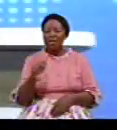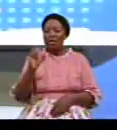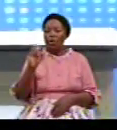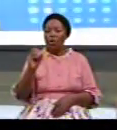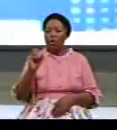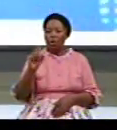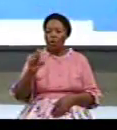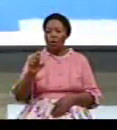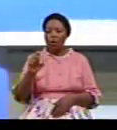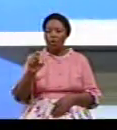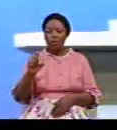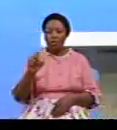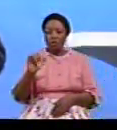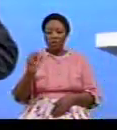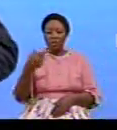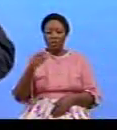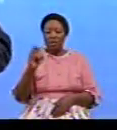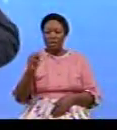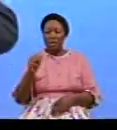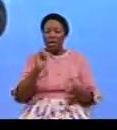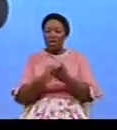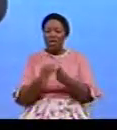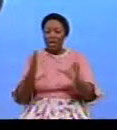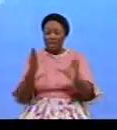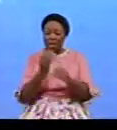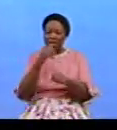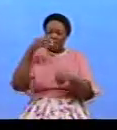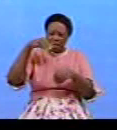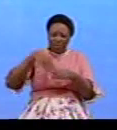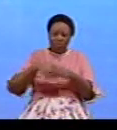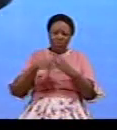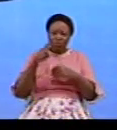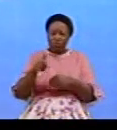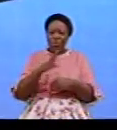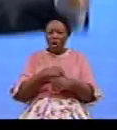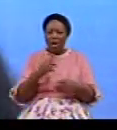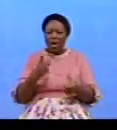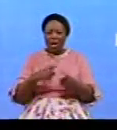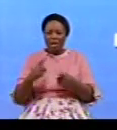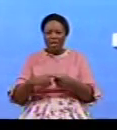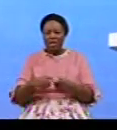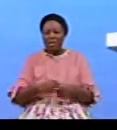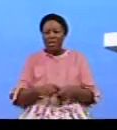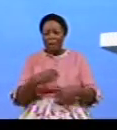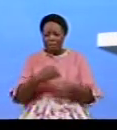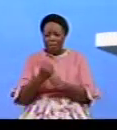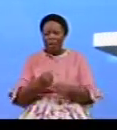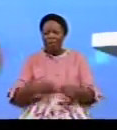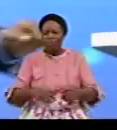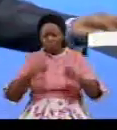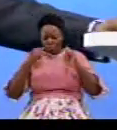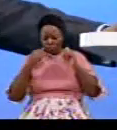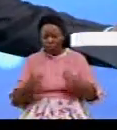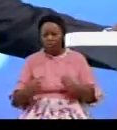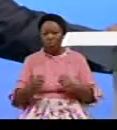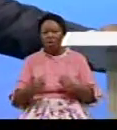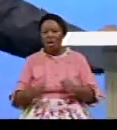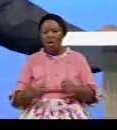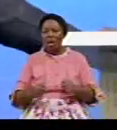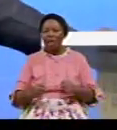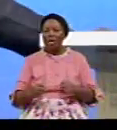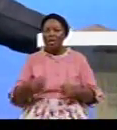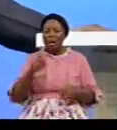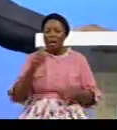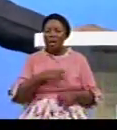you are raising up your hand, please stand up. You are raising up your hand. God bless you. God bless you. God bless you there.